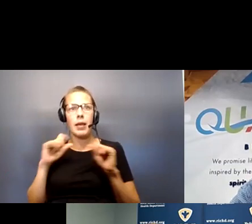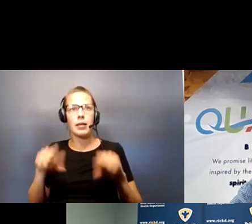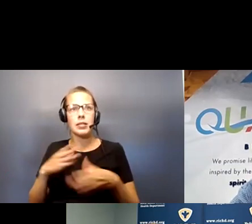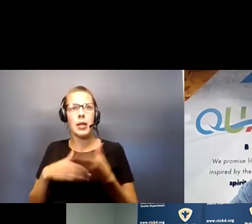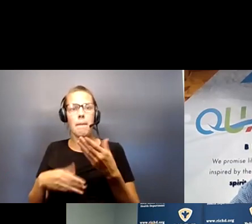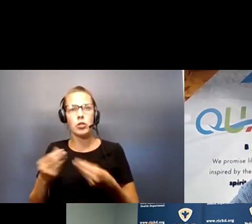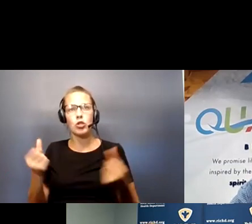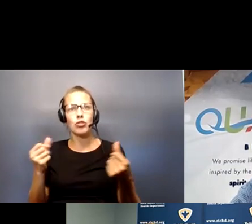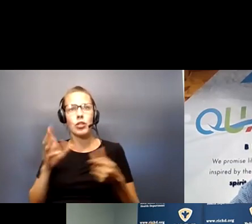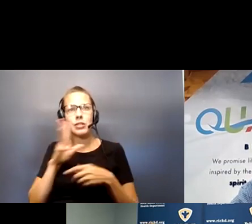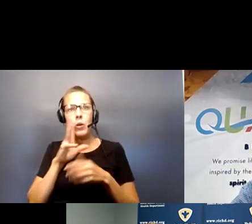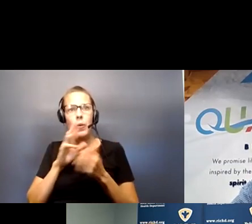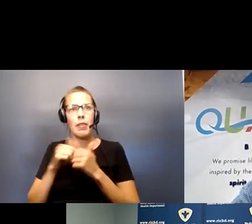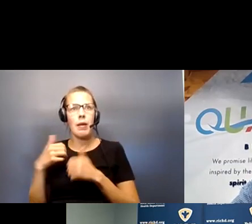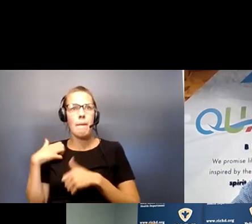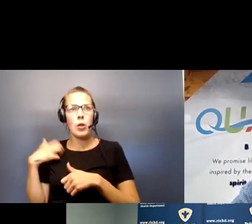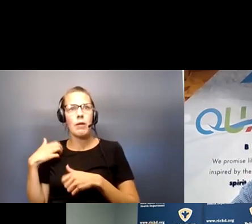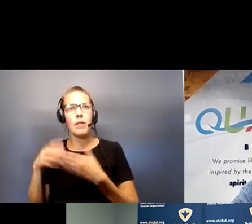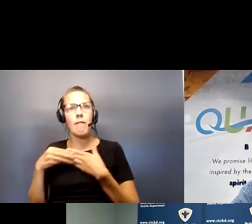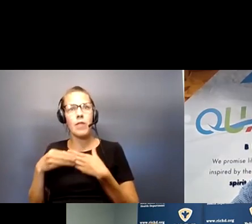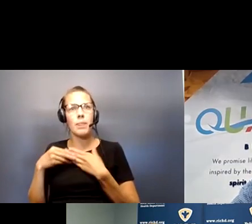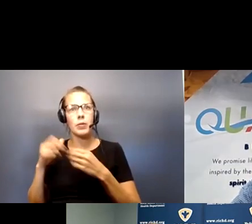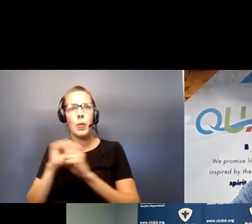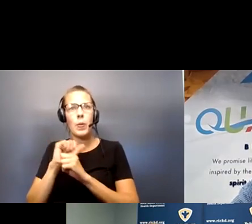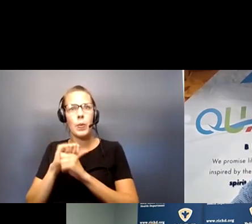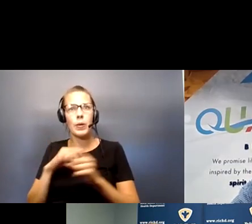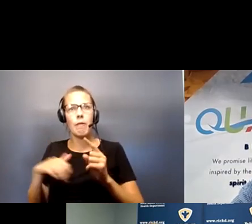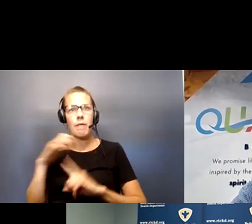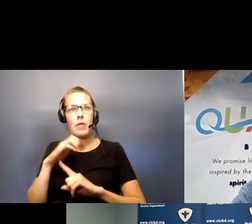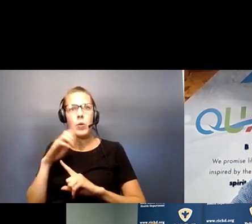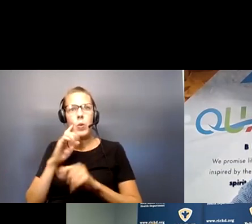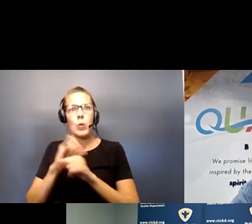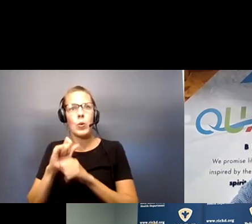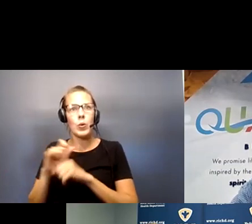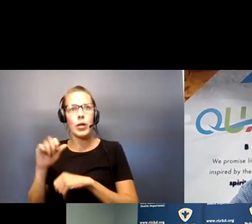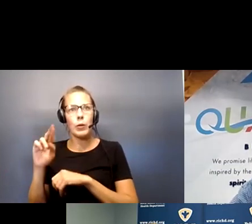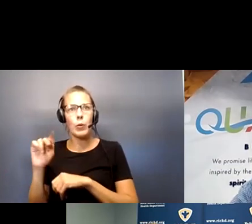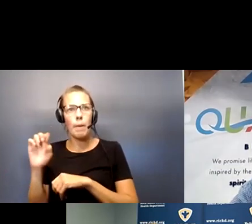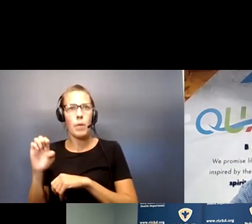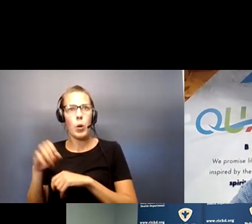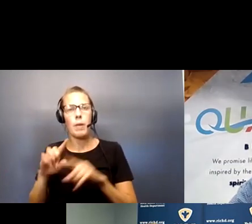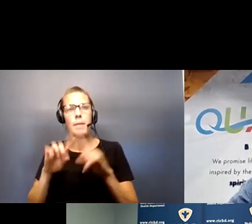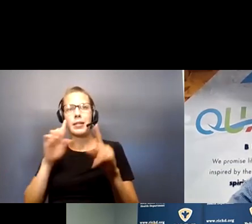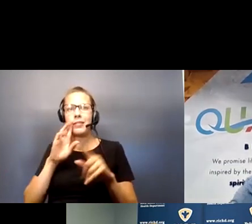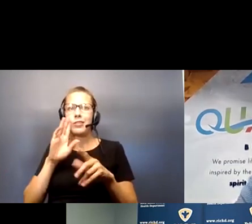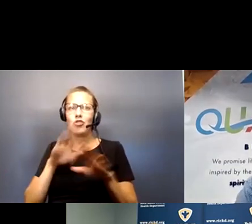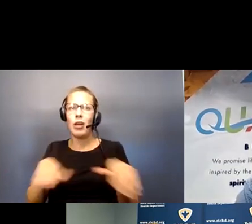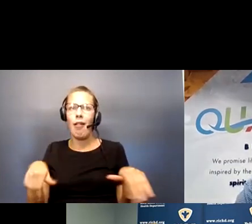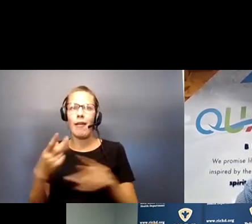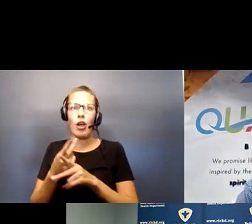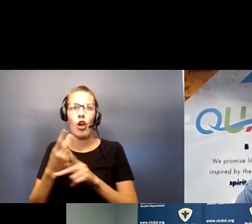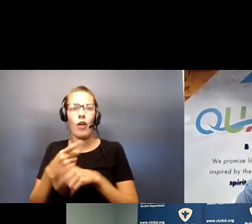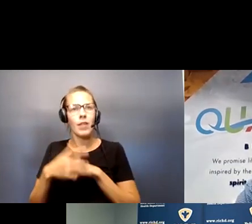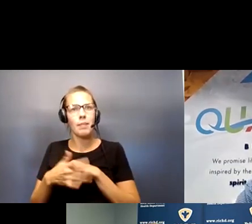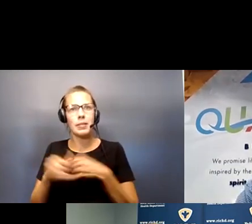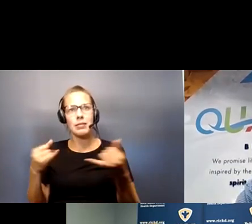they're talking to their employees about are flexible work environments, working remotely, but childcare availability continues